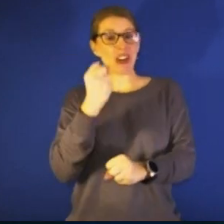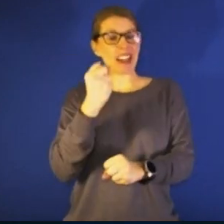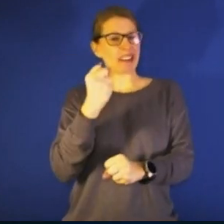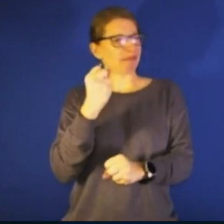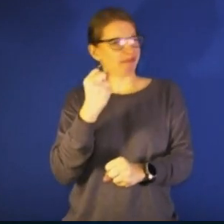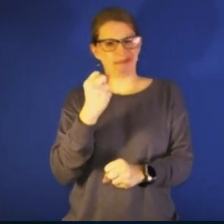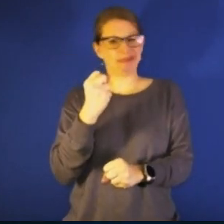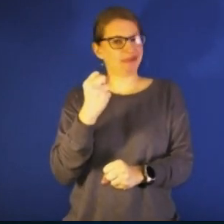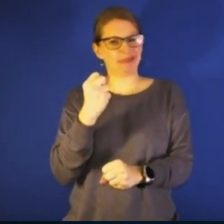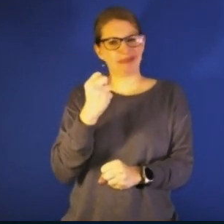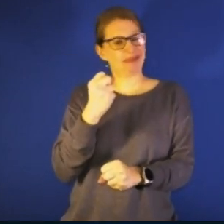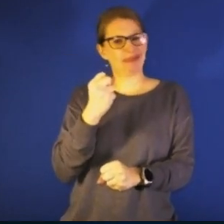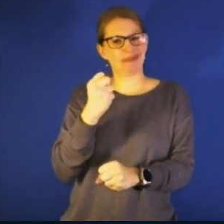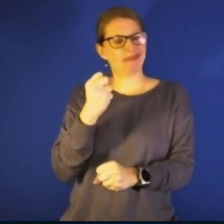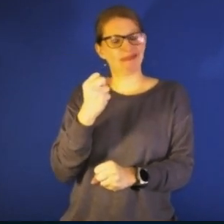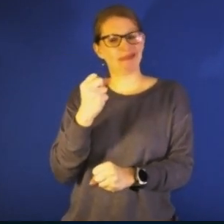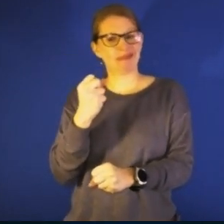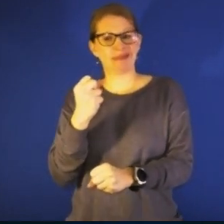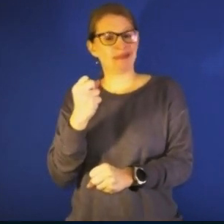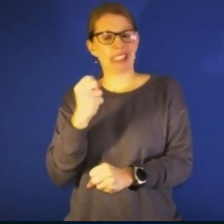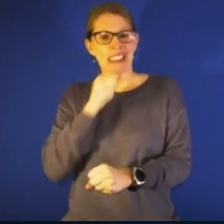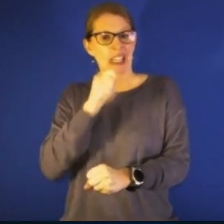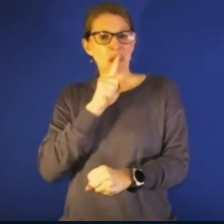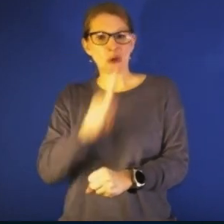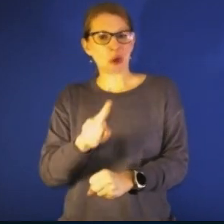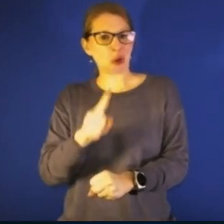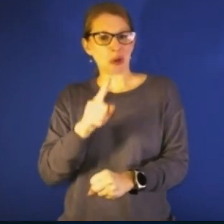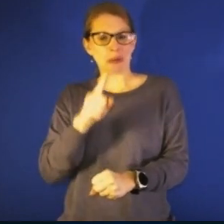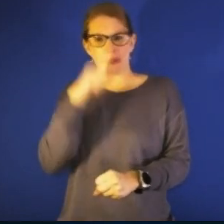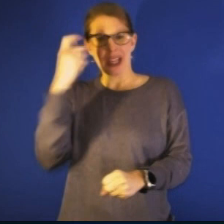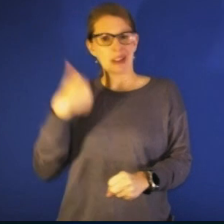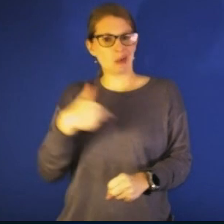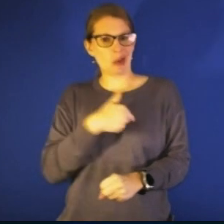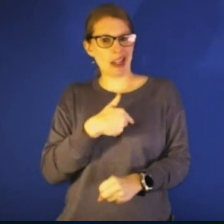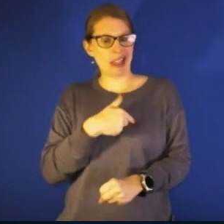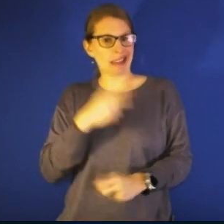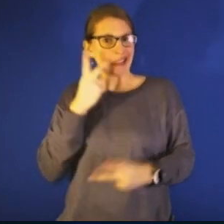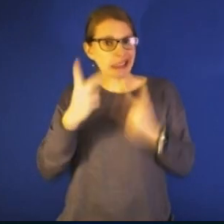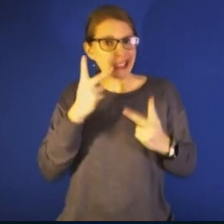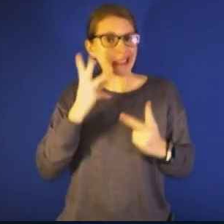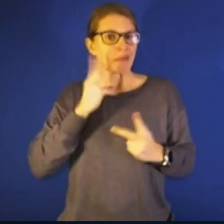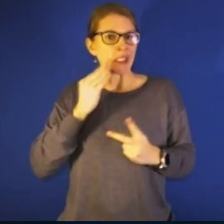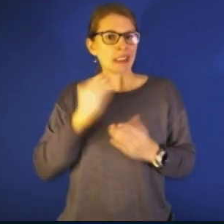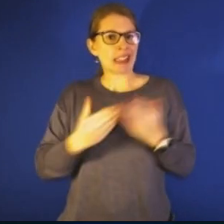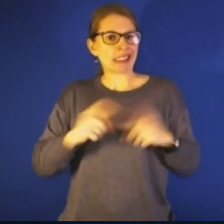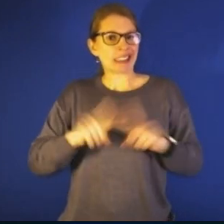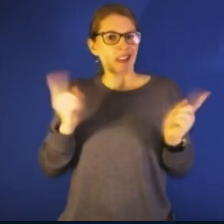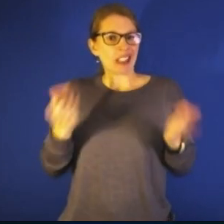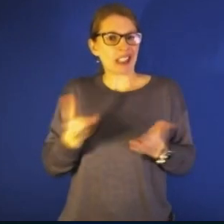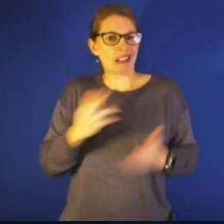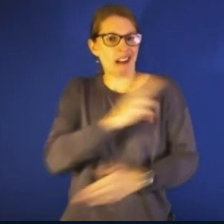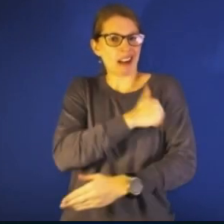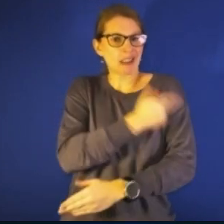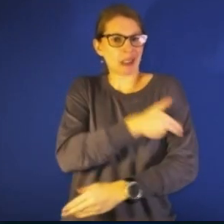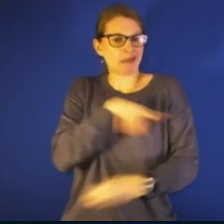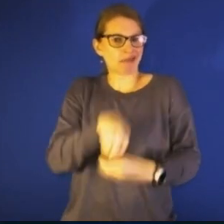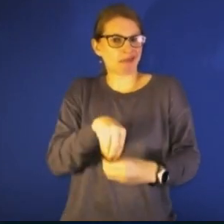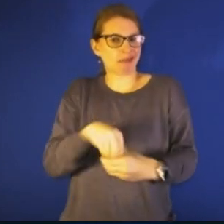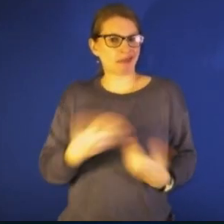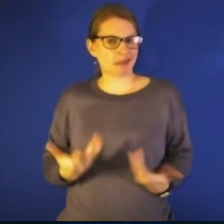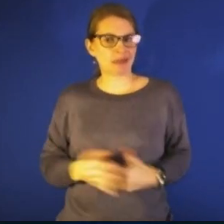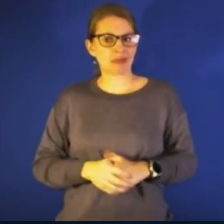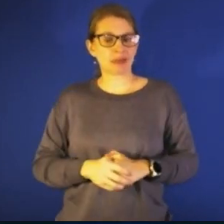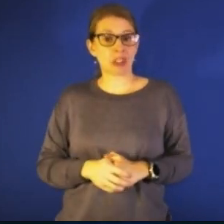rings a little hollow to those of us in the trenches, and that, I think I'm going to bet that you would welcome a declaration in